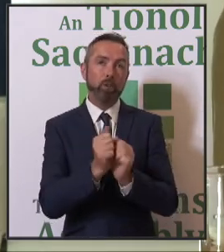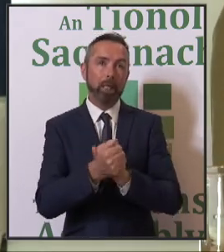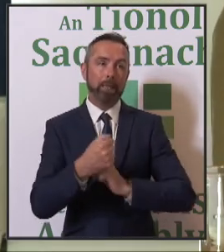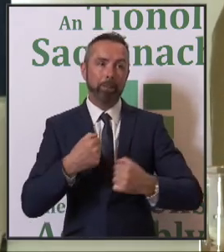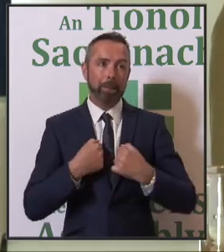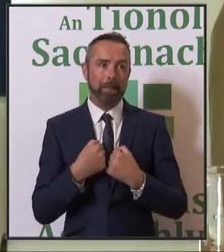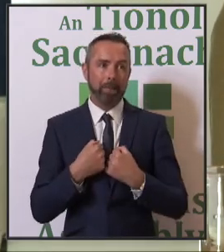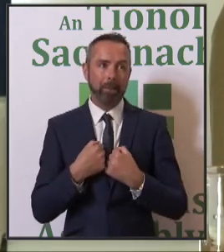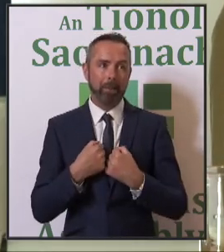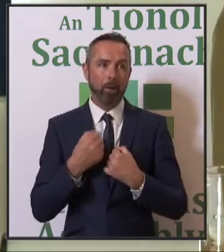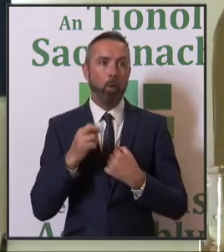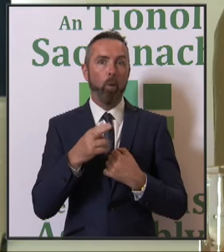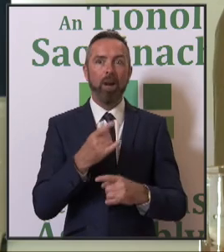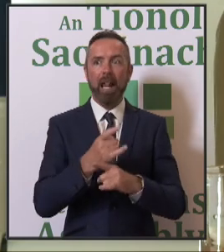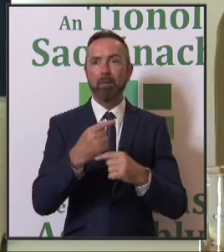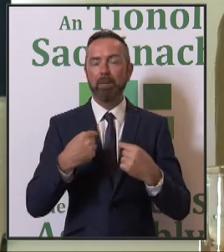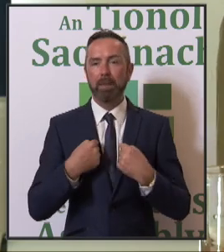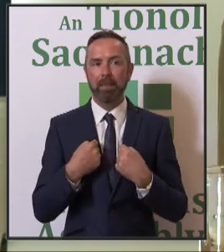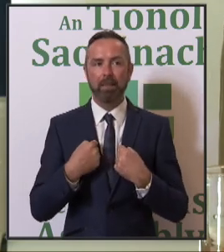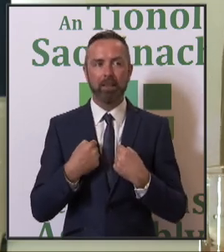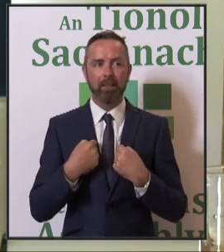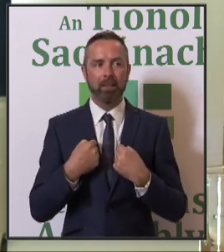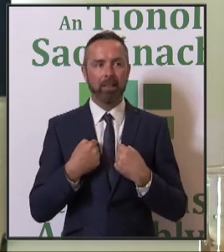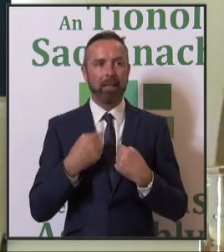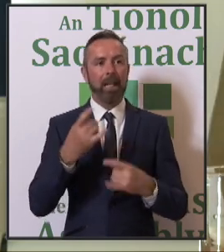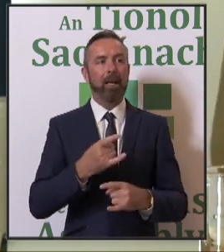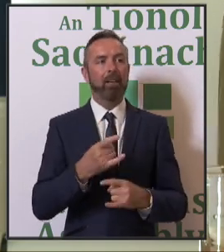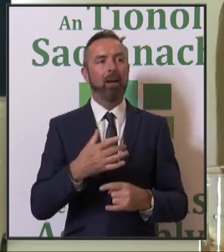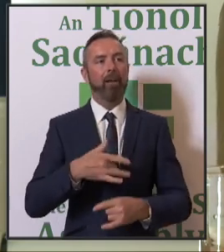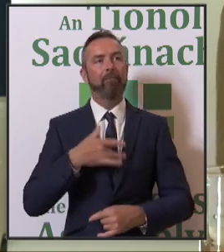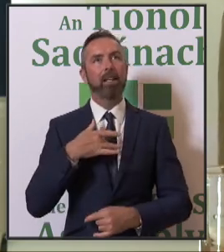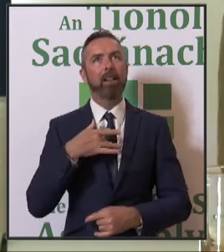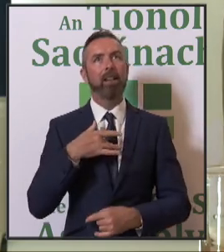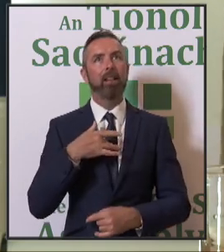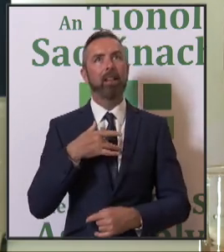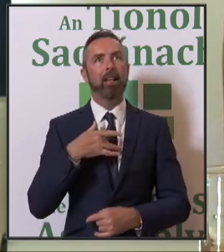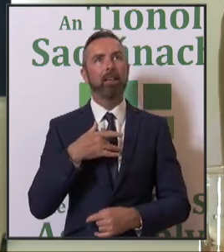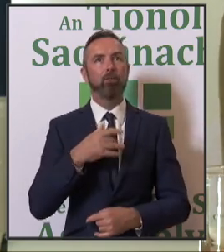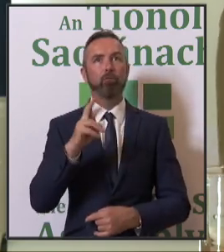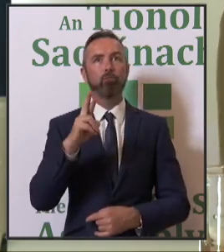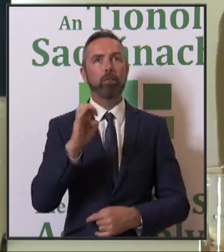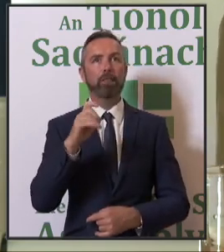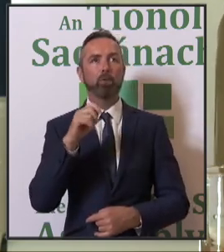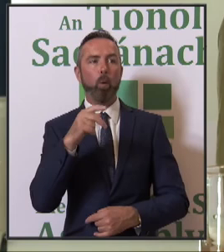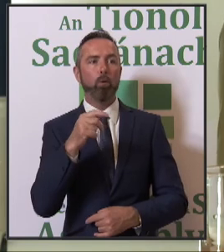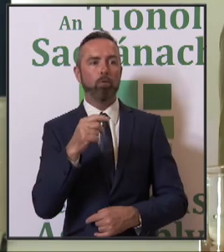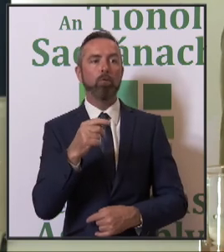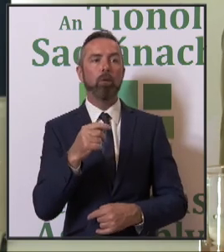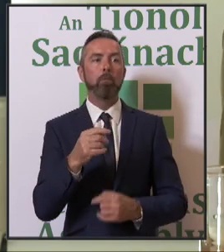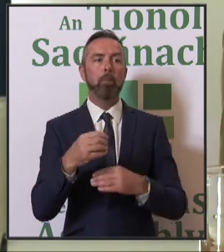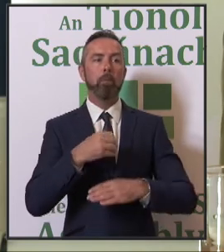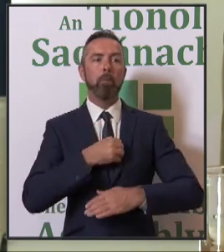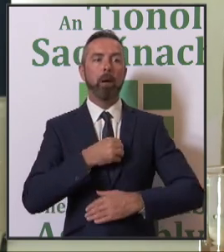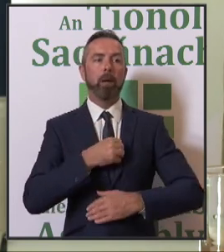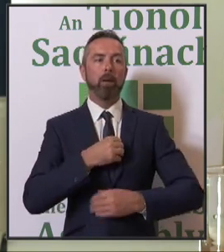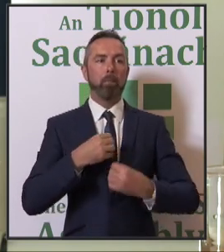Or help you as a person, yeah. I said really it helped me, or it restored a bit of my faith in people,